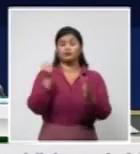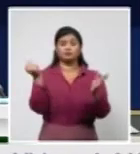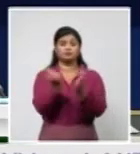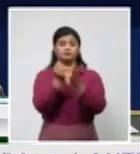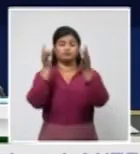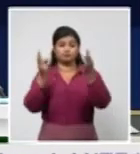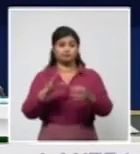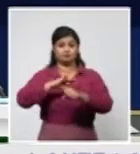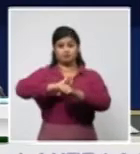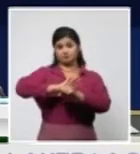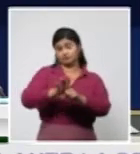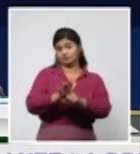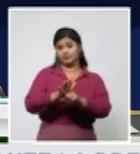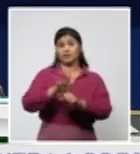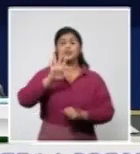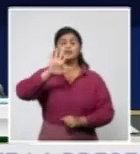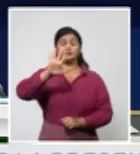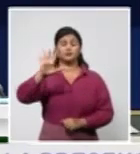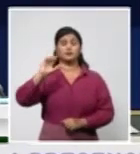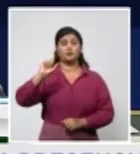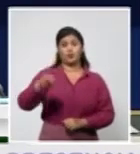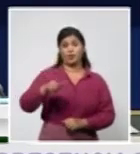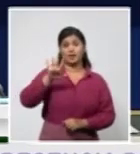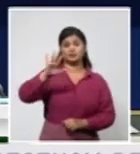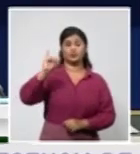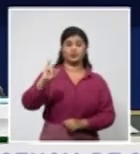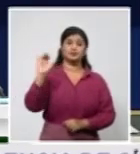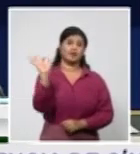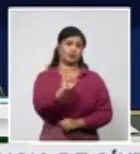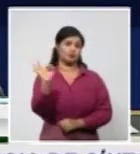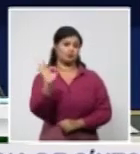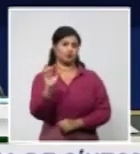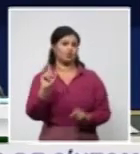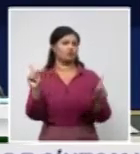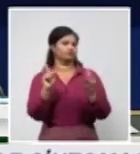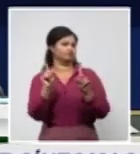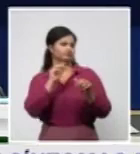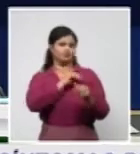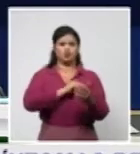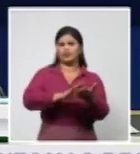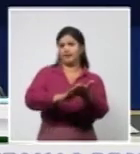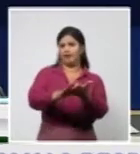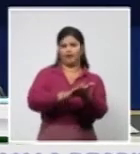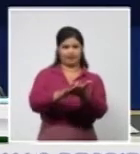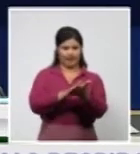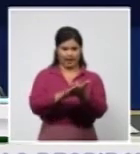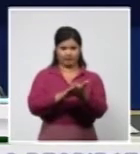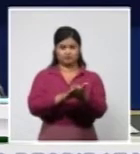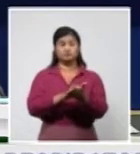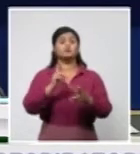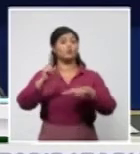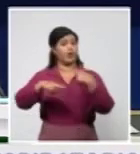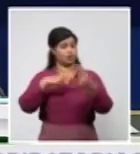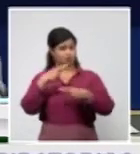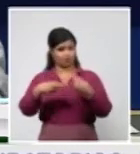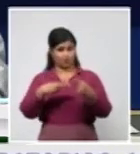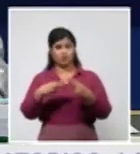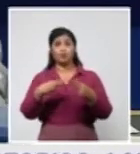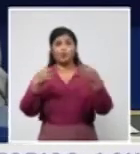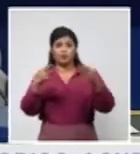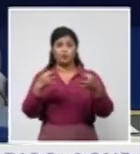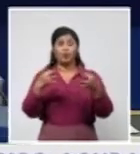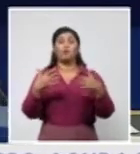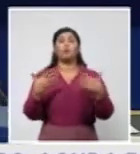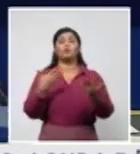of 20 tested positive for the virus yesterday, representing 18.9% of the total.